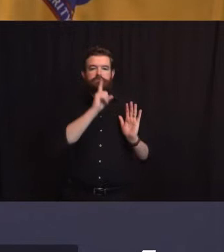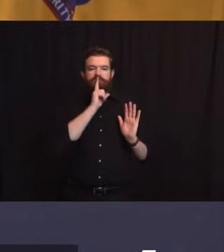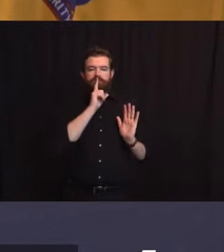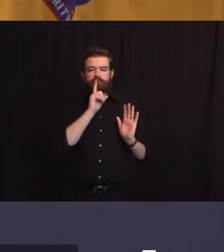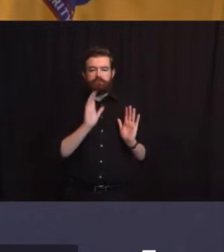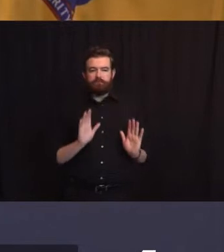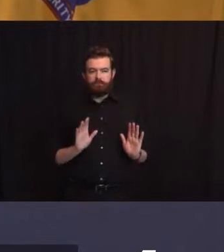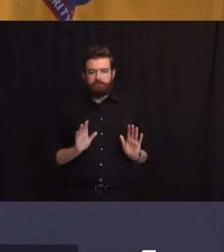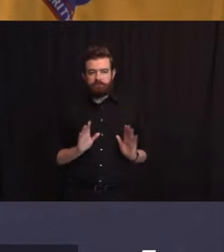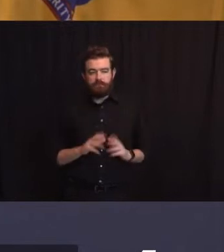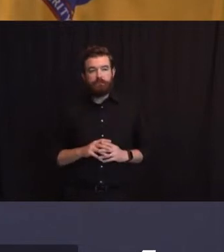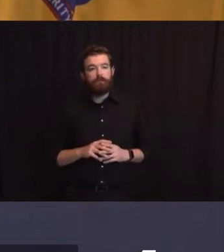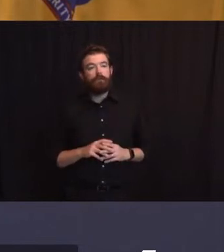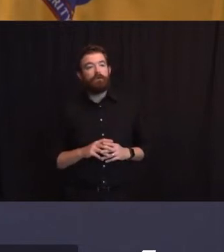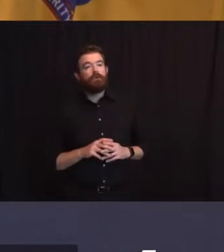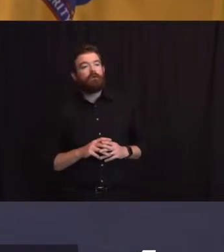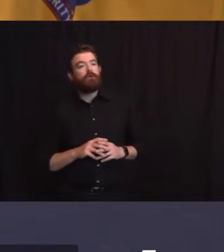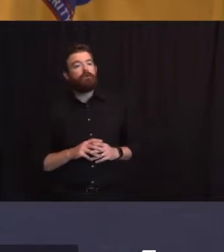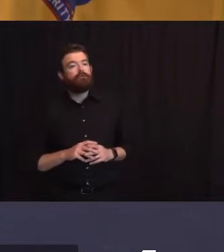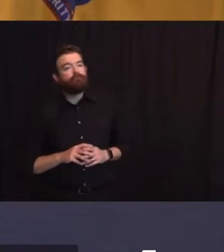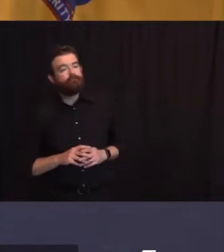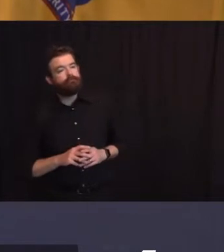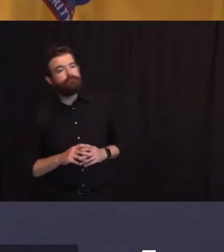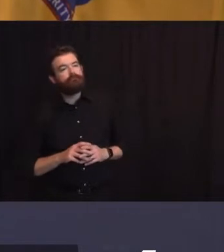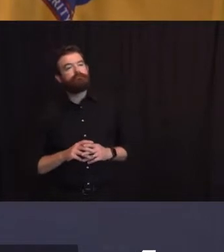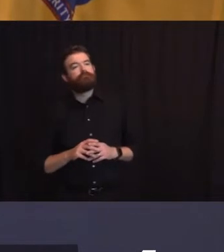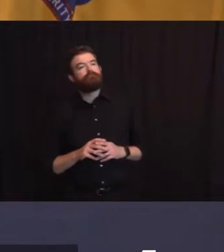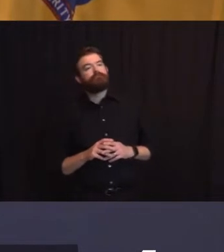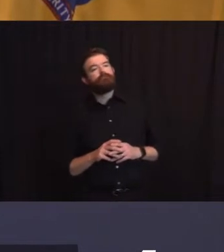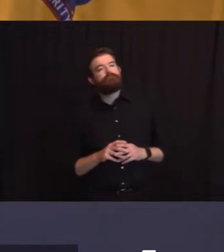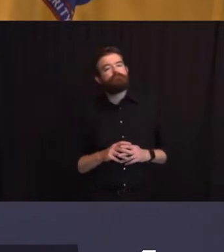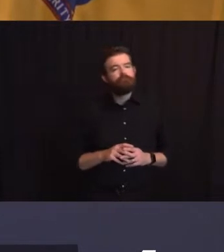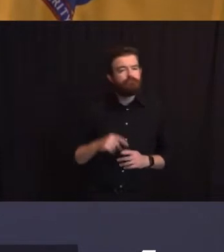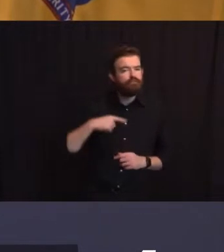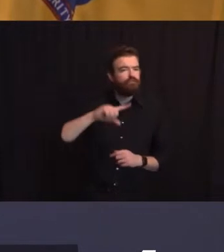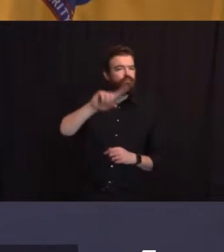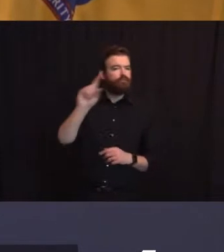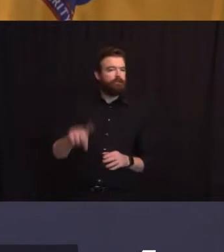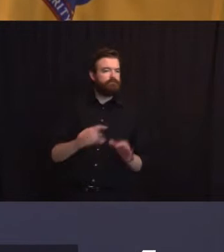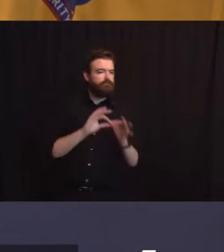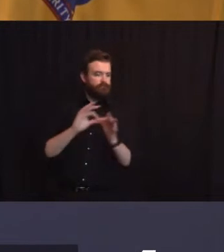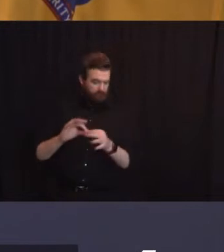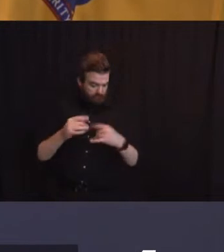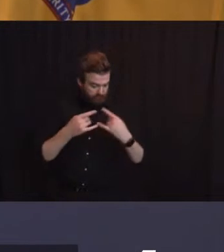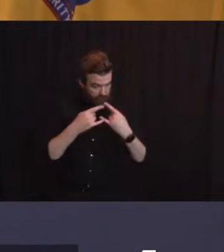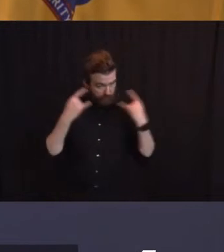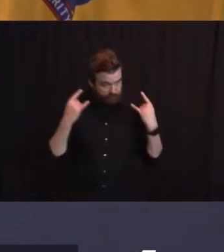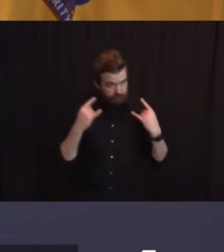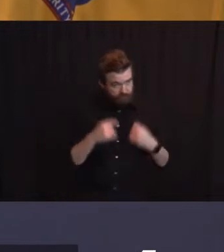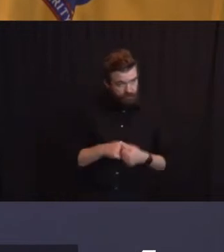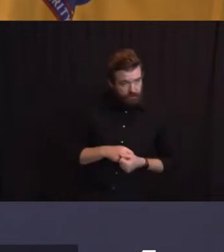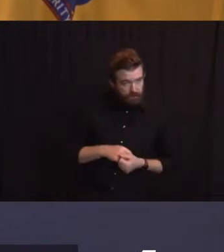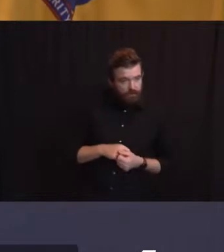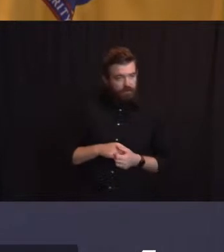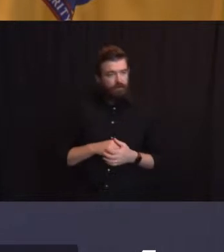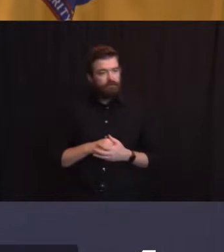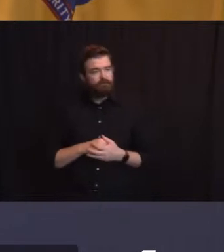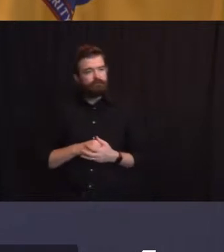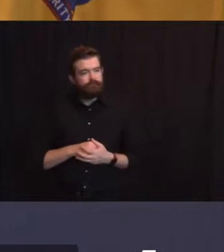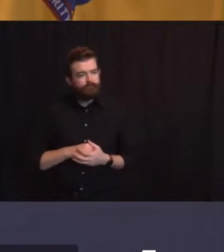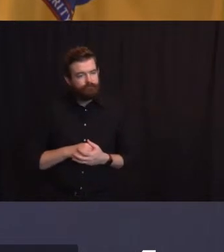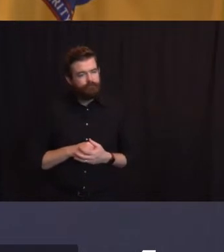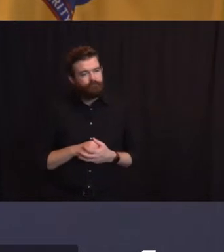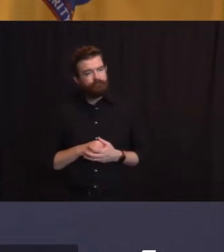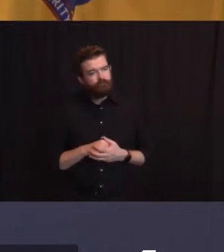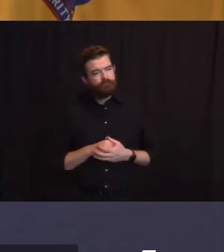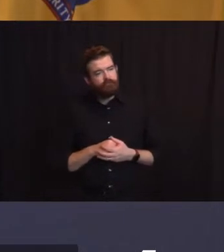questions. What data or science are you looking at that differs from the CDC in nearby states? And what benchmarks do you need